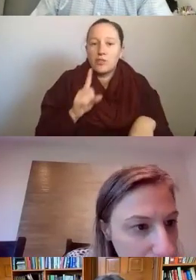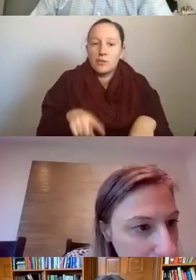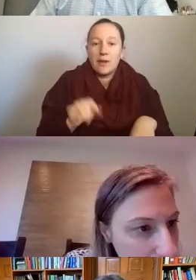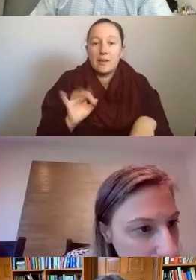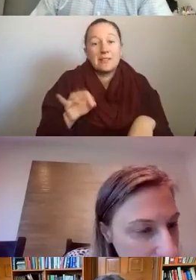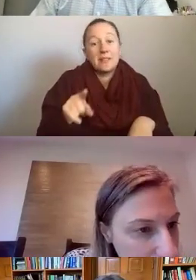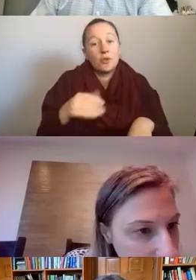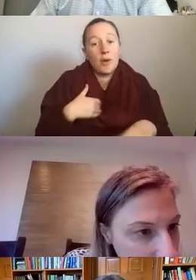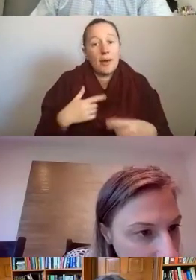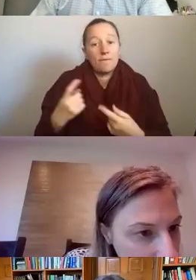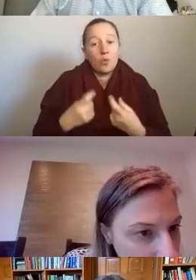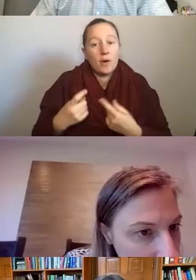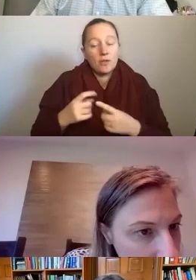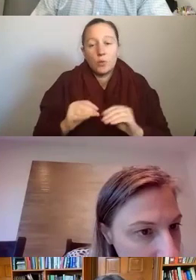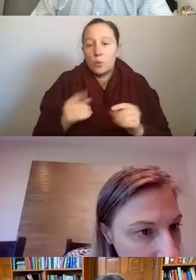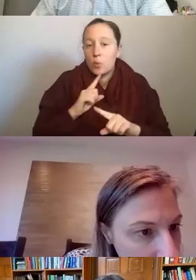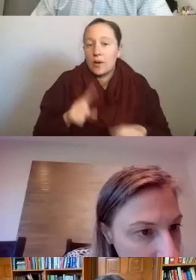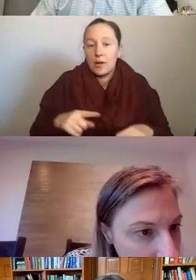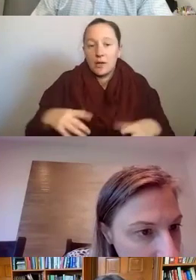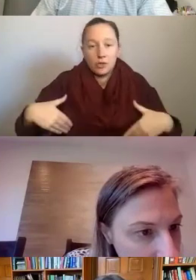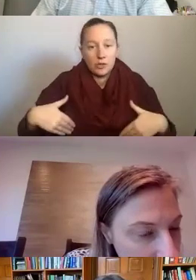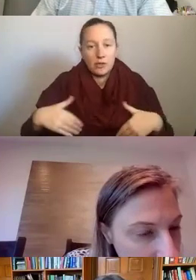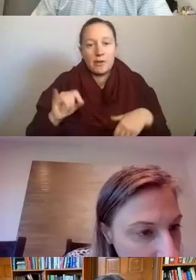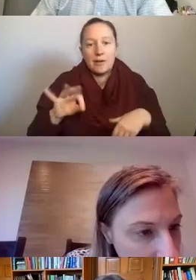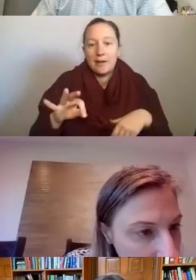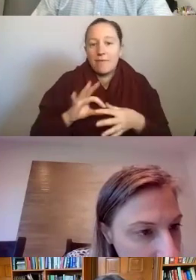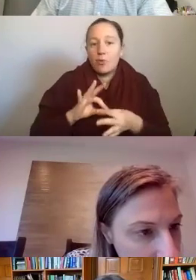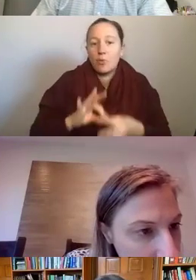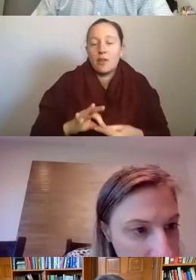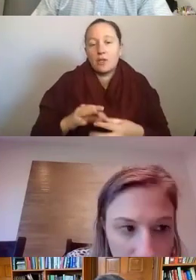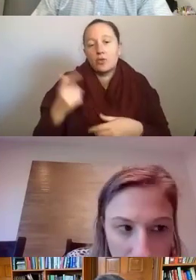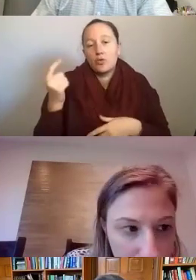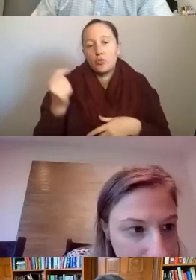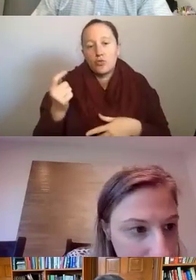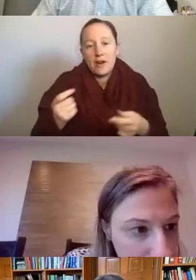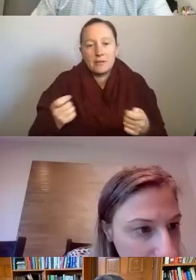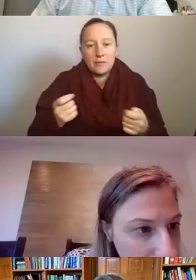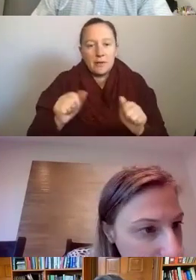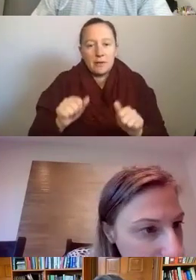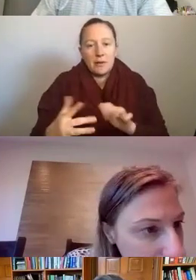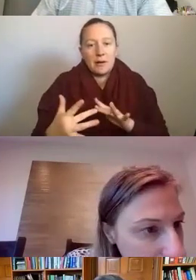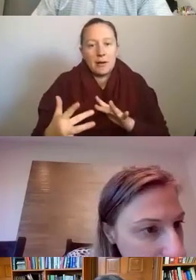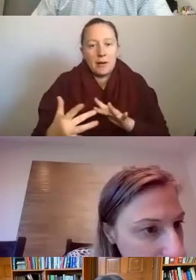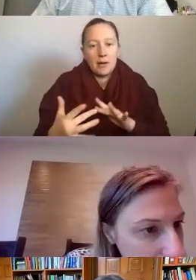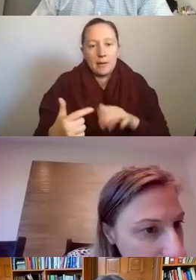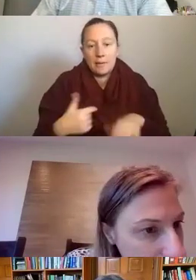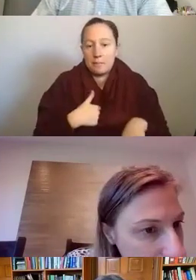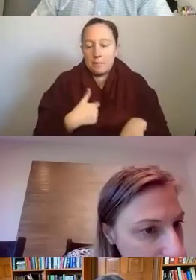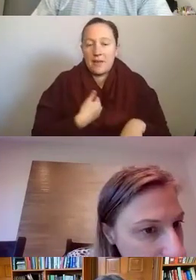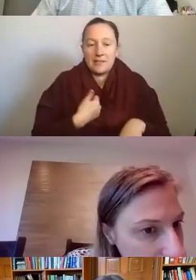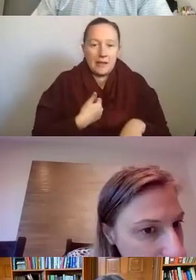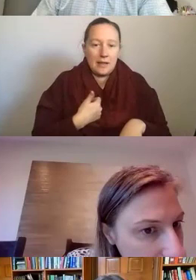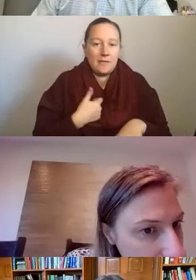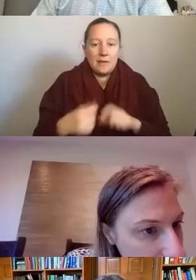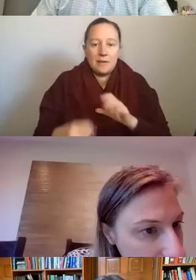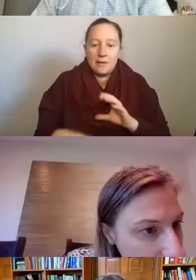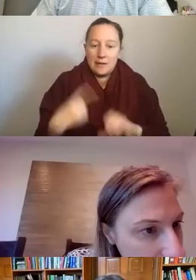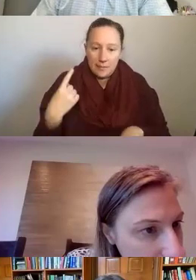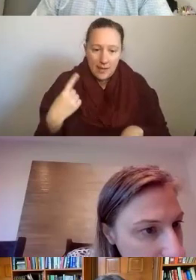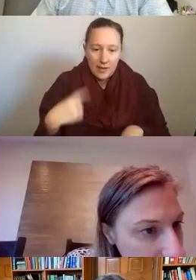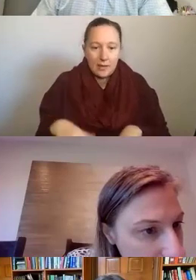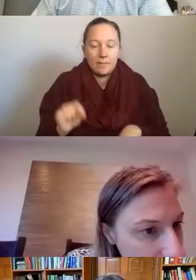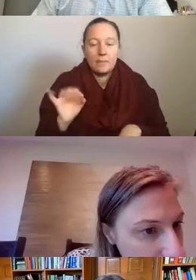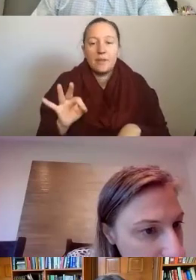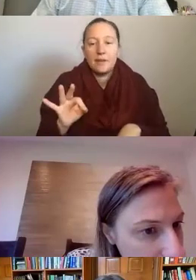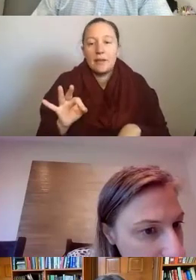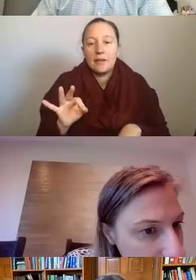answered, and again, if it's grants management related, feel free to contact myself, send me an email.